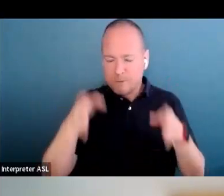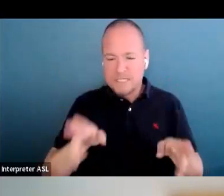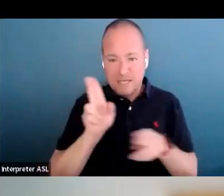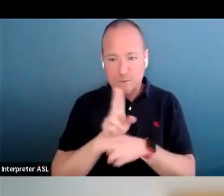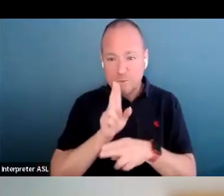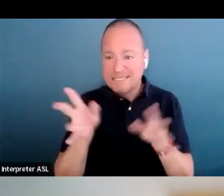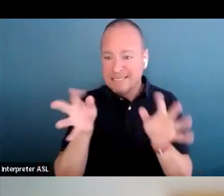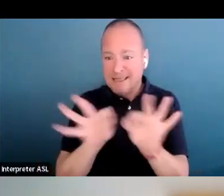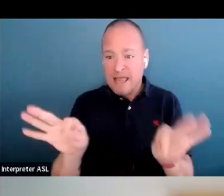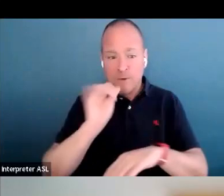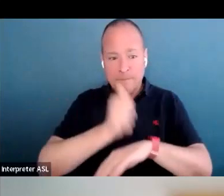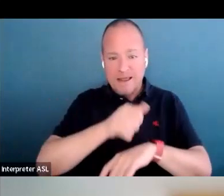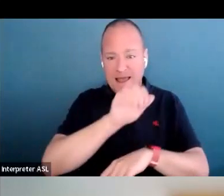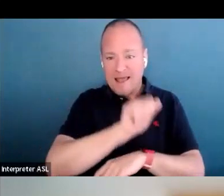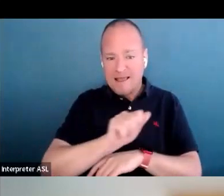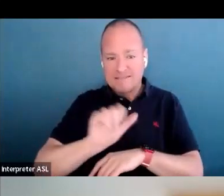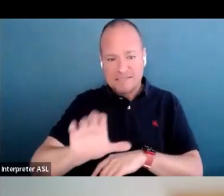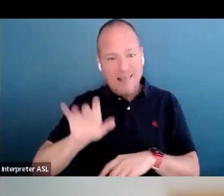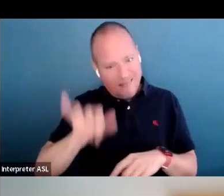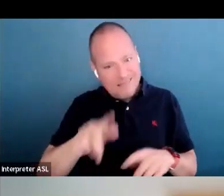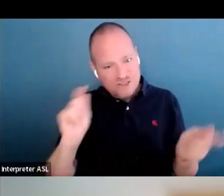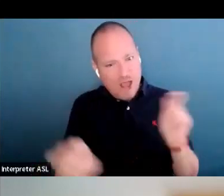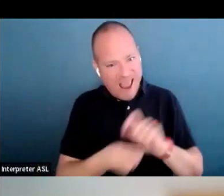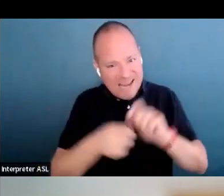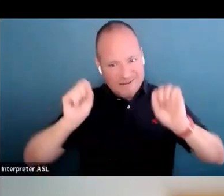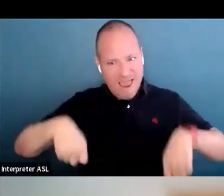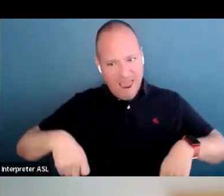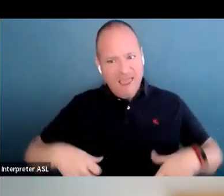AAC. This can change.